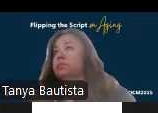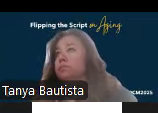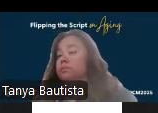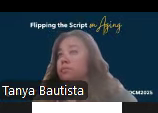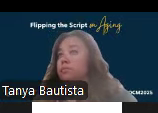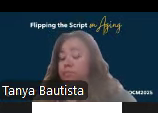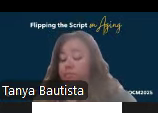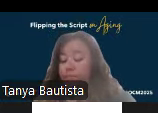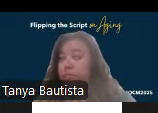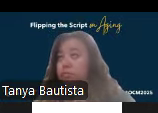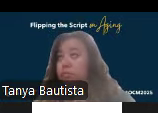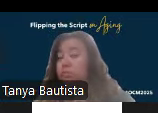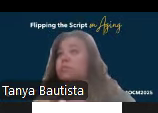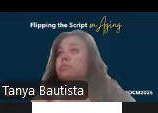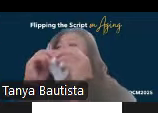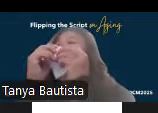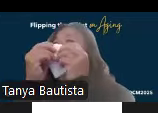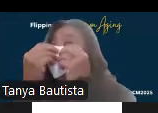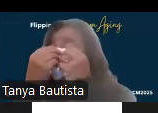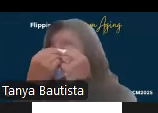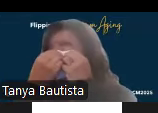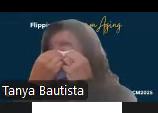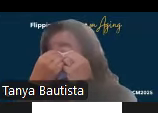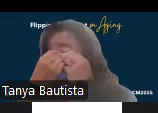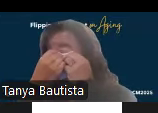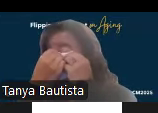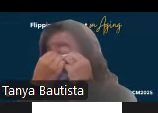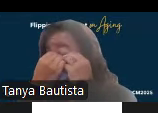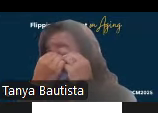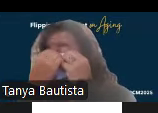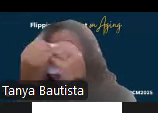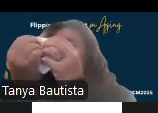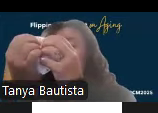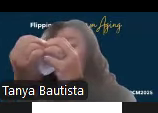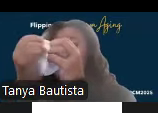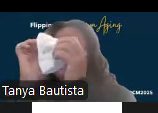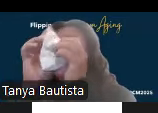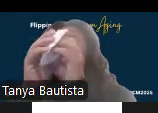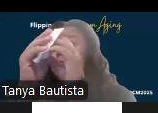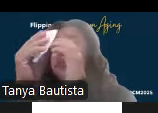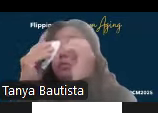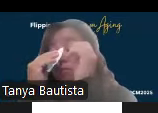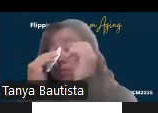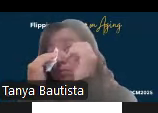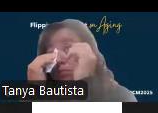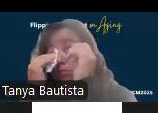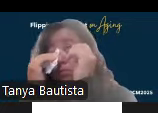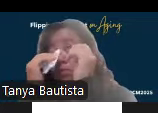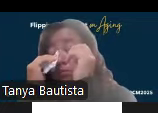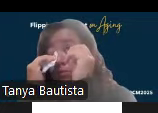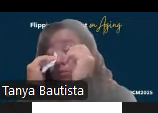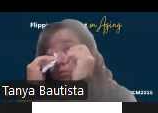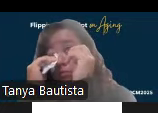and Preparedness. And essentially, it is a program, a series of trainings to